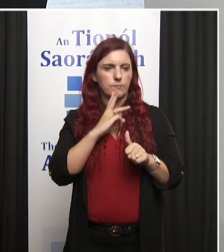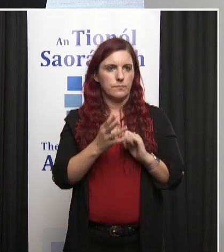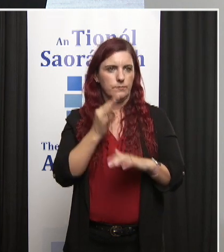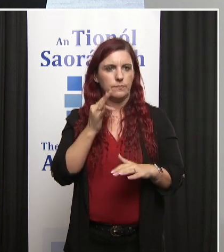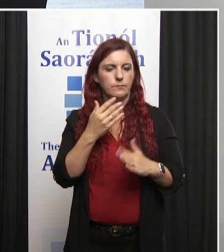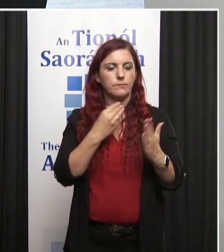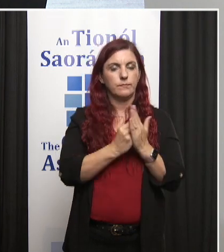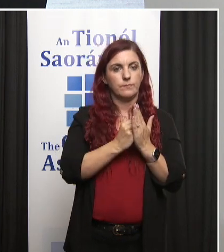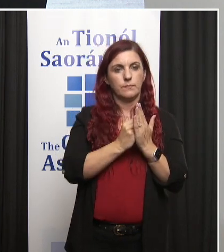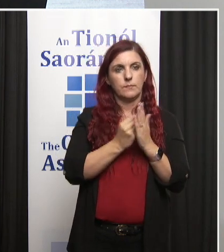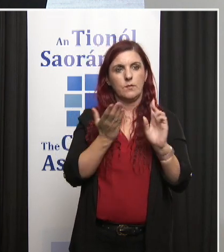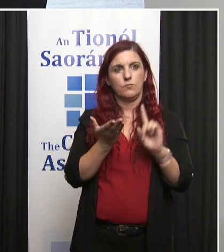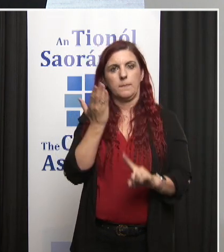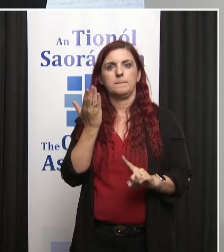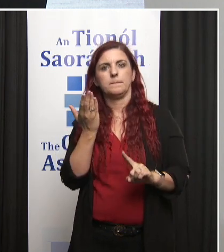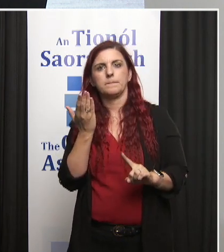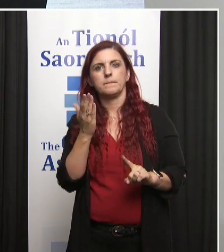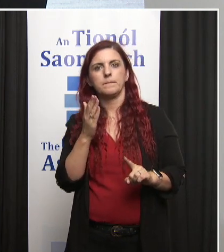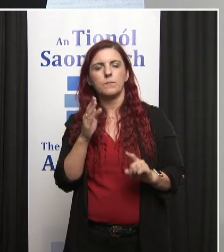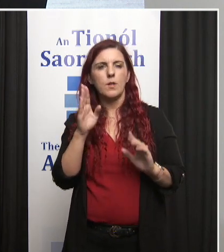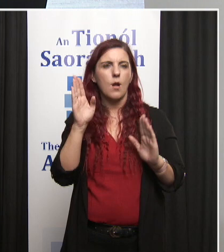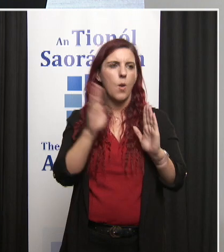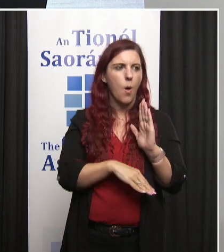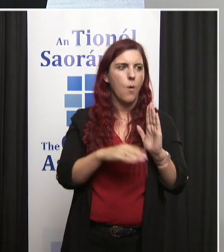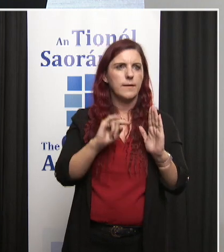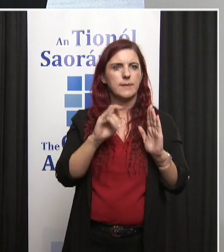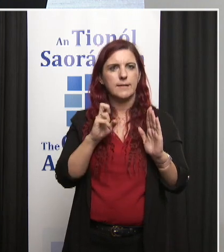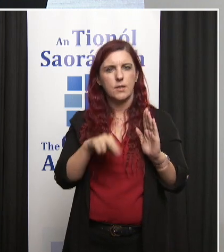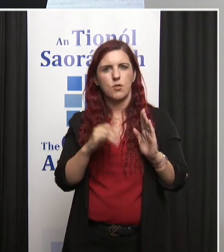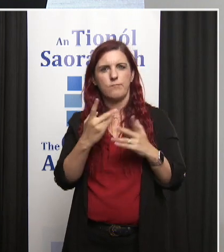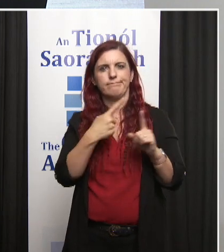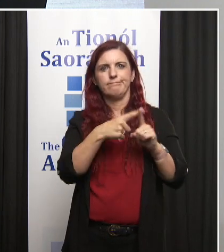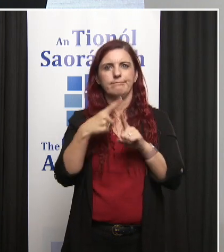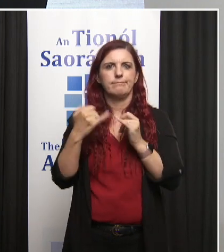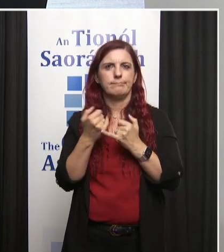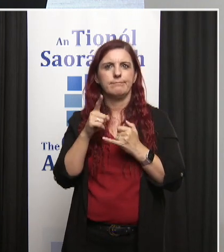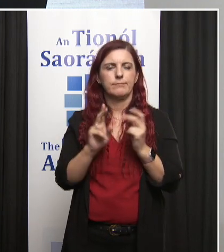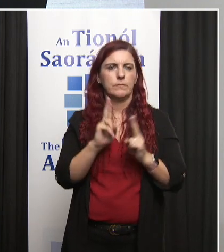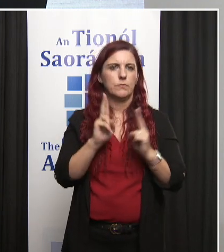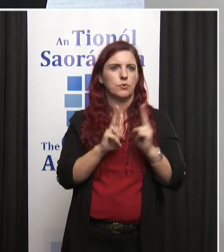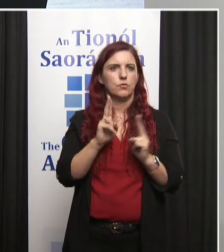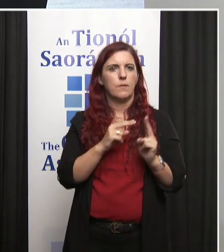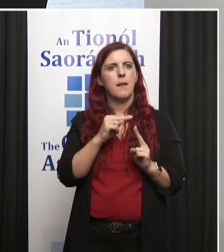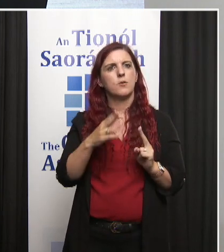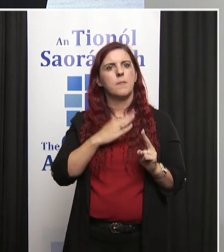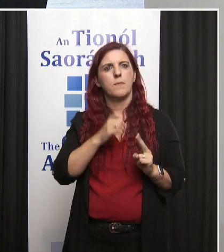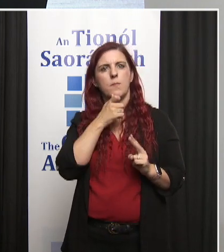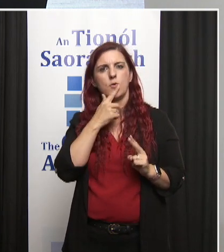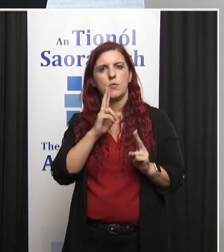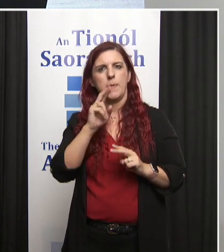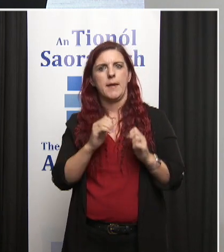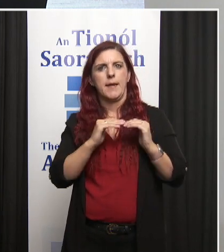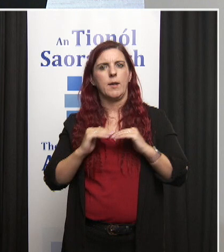revenue that's raised from, say, motor taxation or similar in Dublin, it shouldn't all be spent in Dublin. There should be an equalisation approach